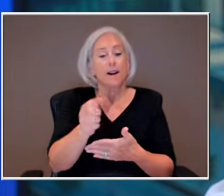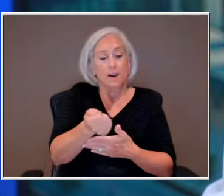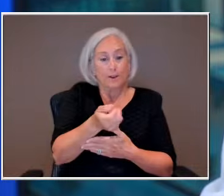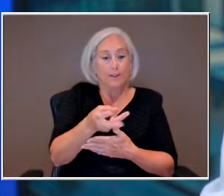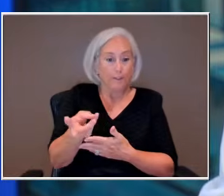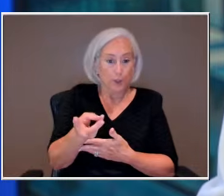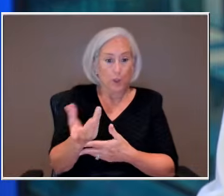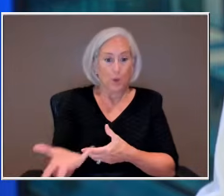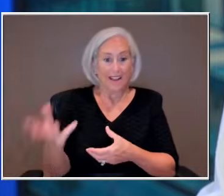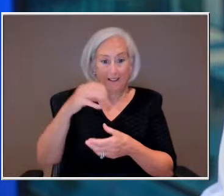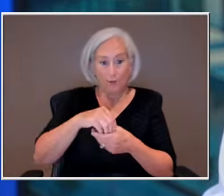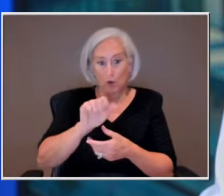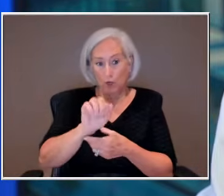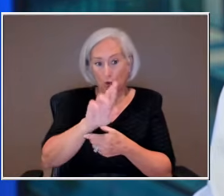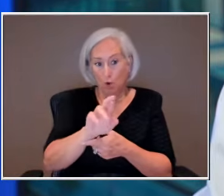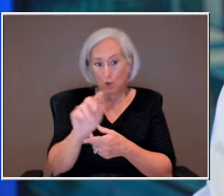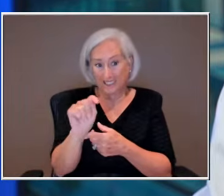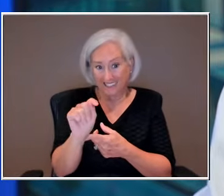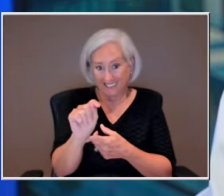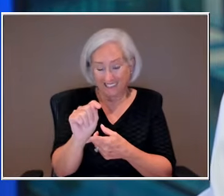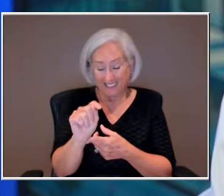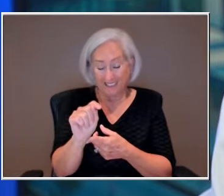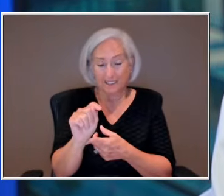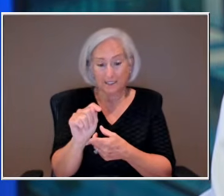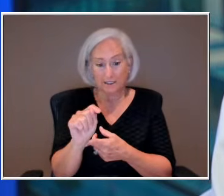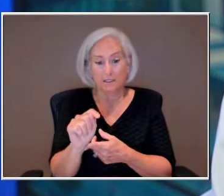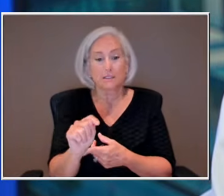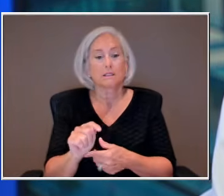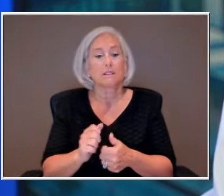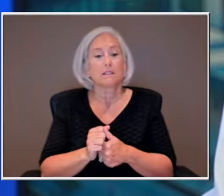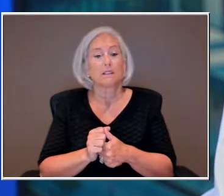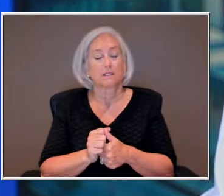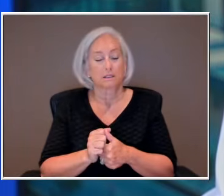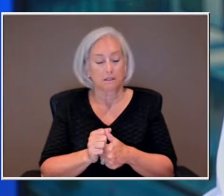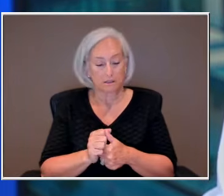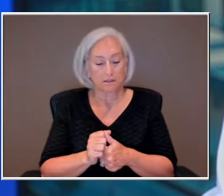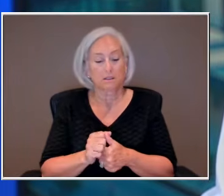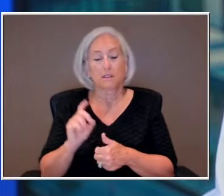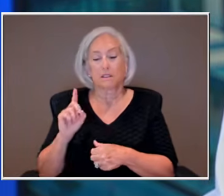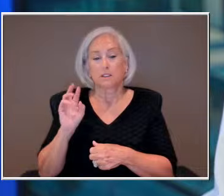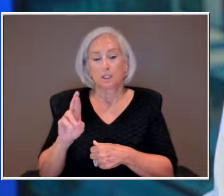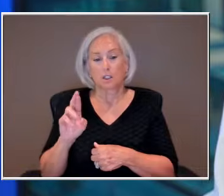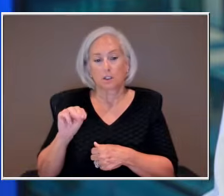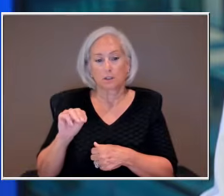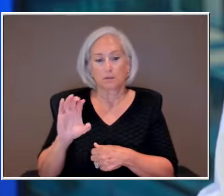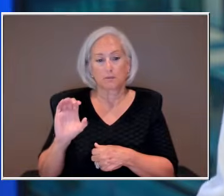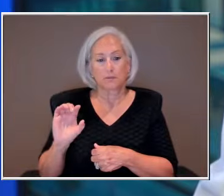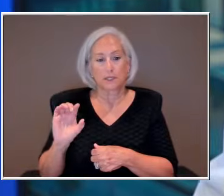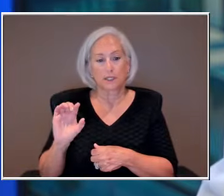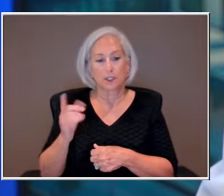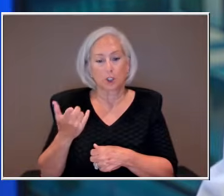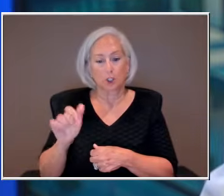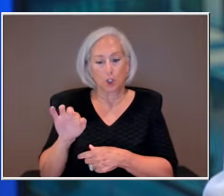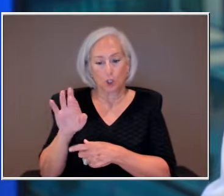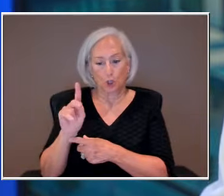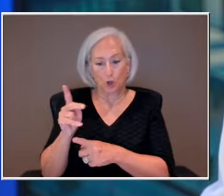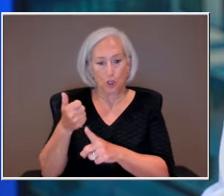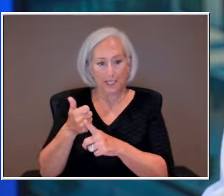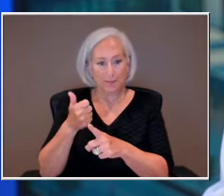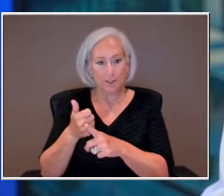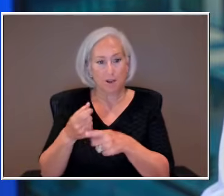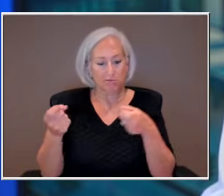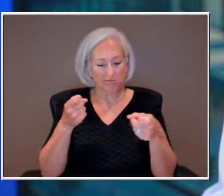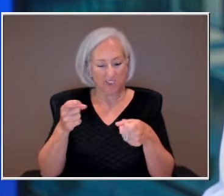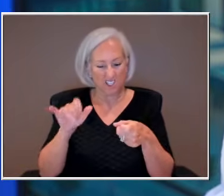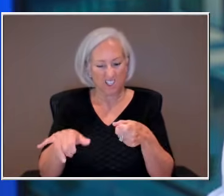CAR T. Like there's the one that Dr. McGurk is a PI on, and that we was kind of like a